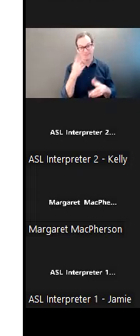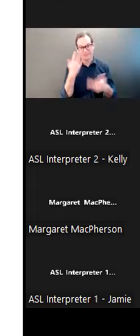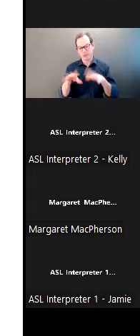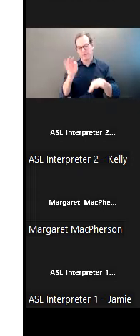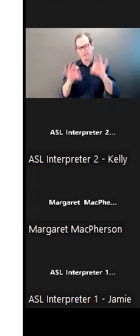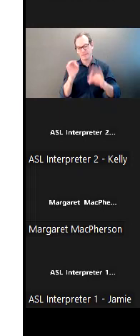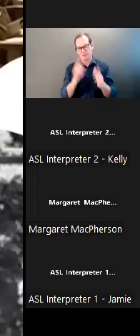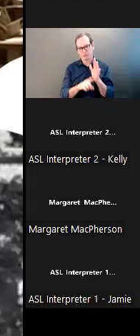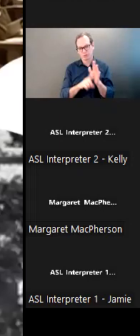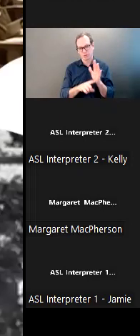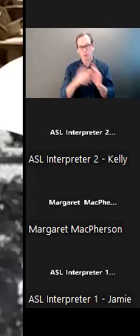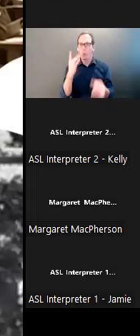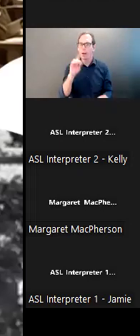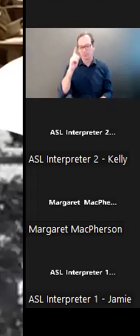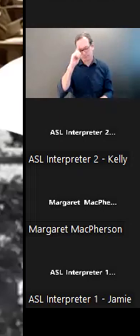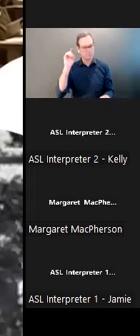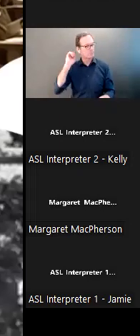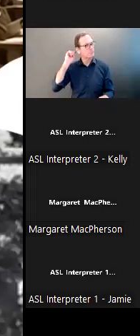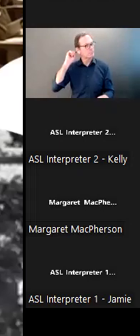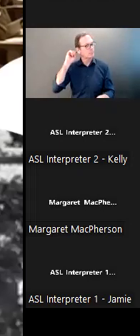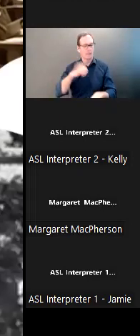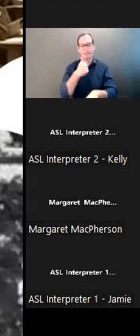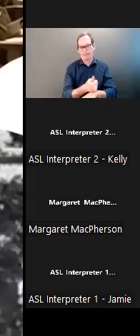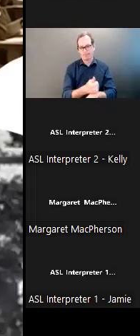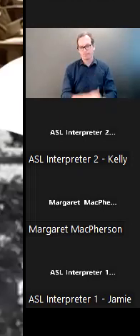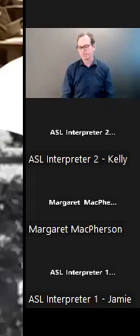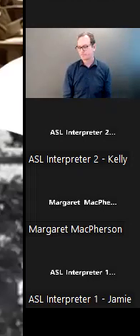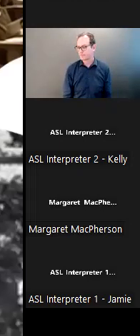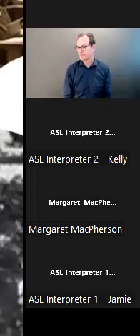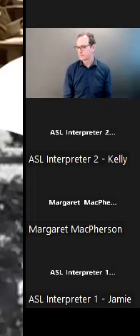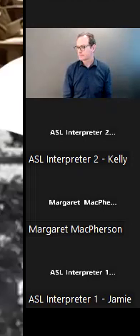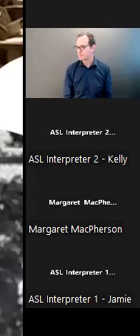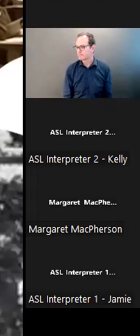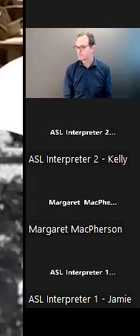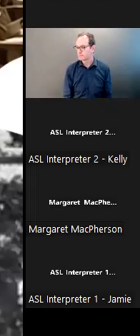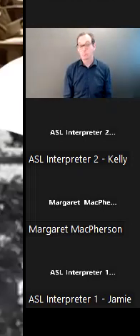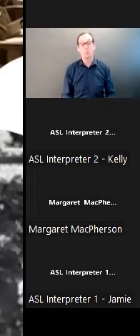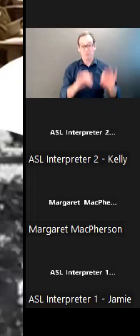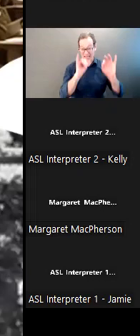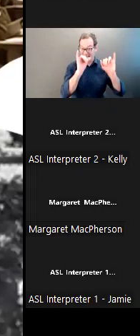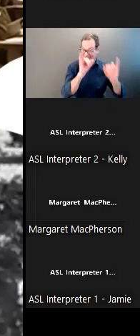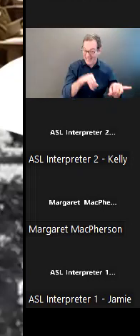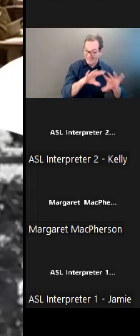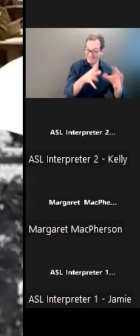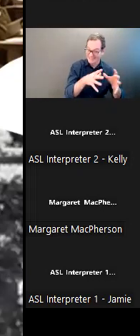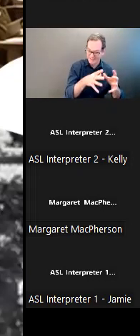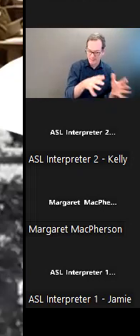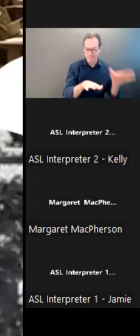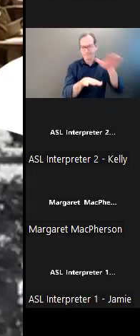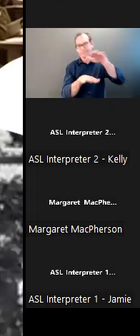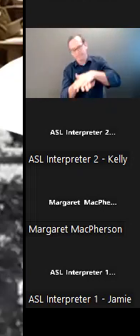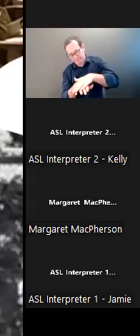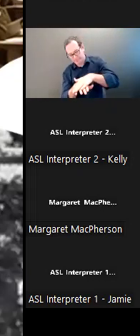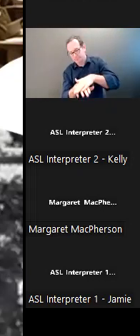biases. And then that starts to intersect with these other forms of structural violence. So we've listed a few of them here and